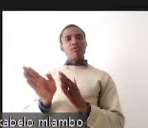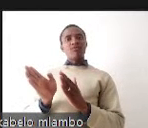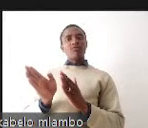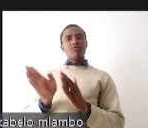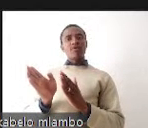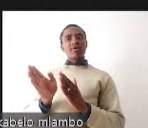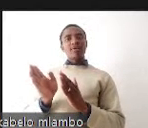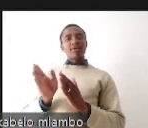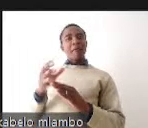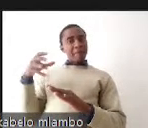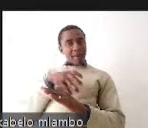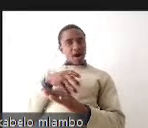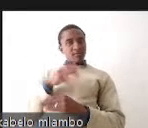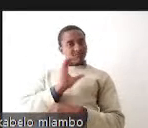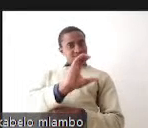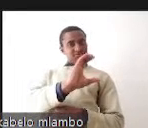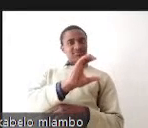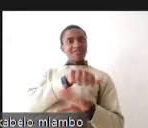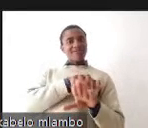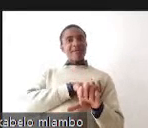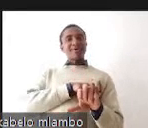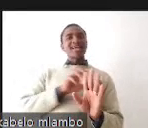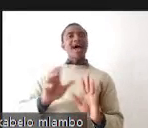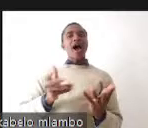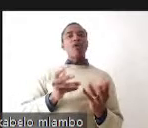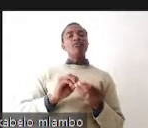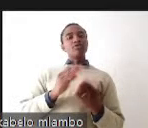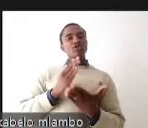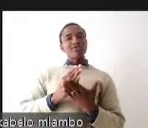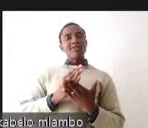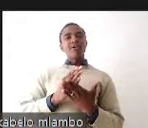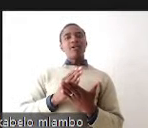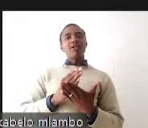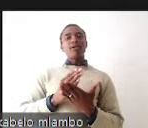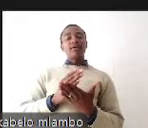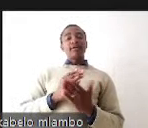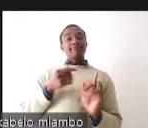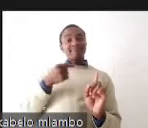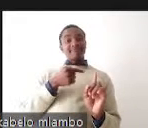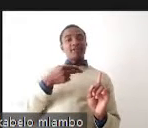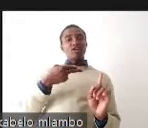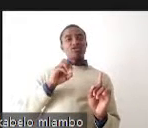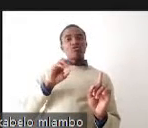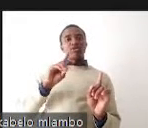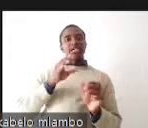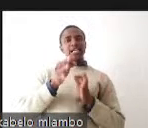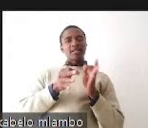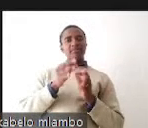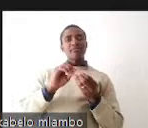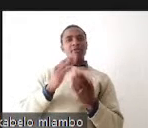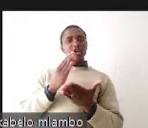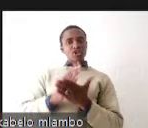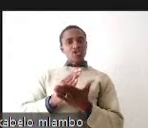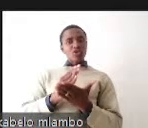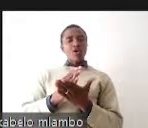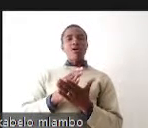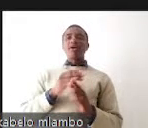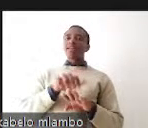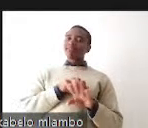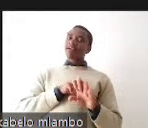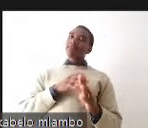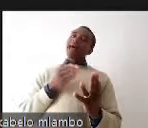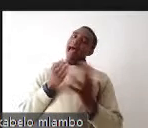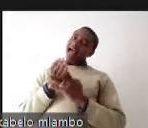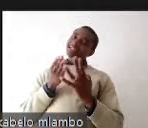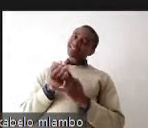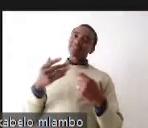farmers, and the only way to give power to the farmers to ensure that, as he has said, is actually to ensure that these farmers actually access the funds themselves, and they're